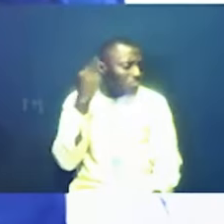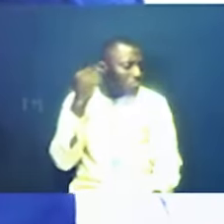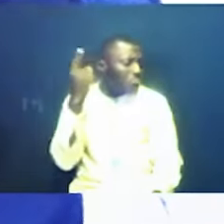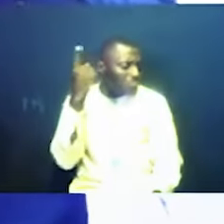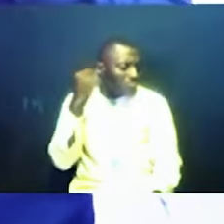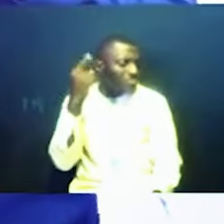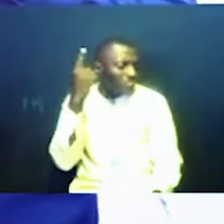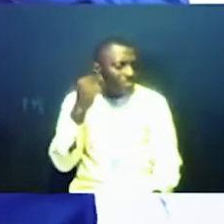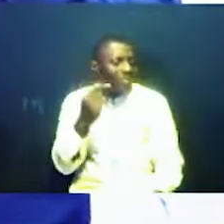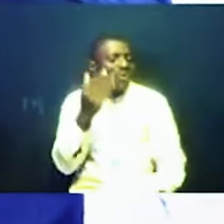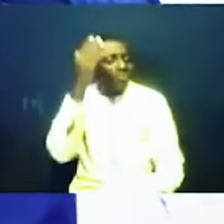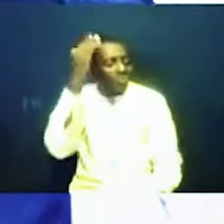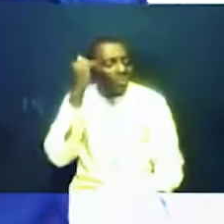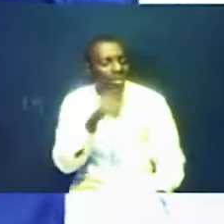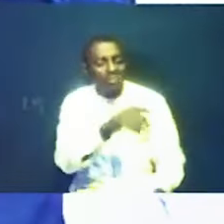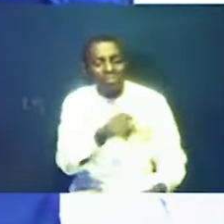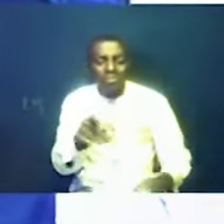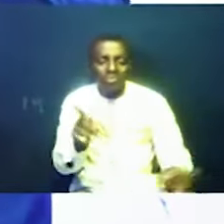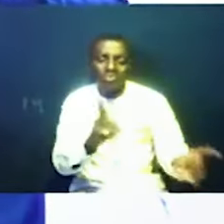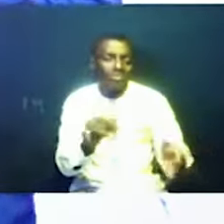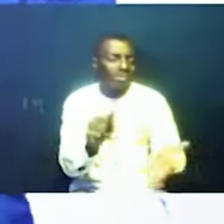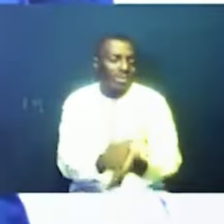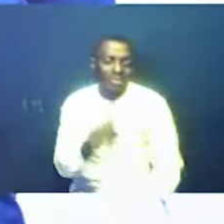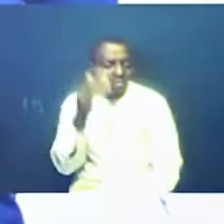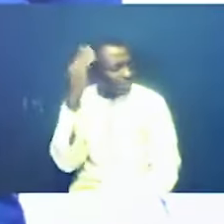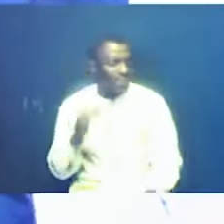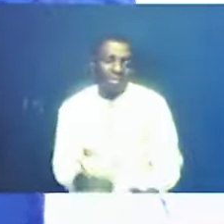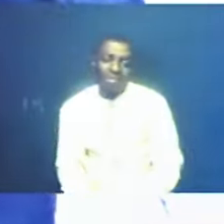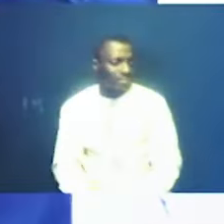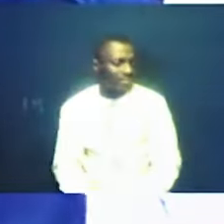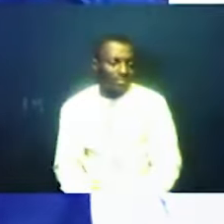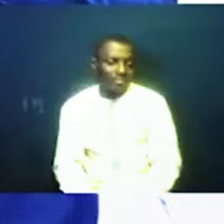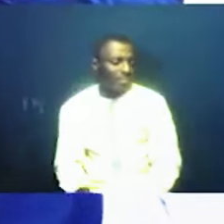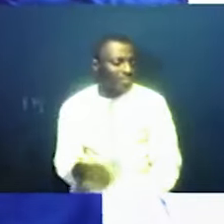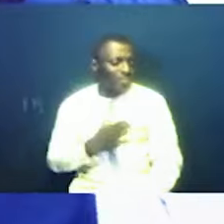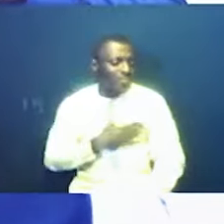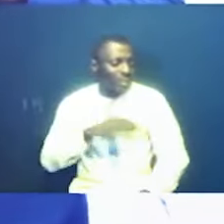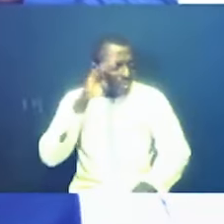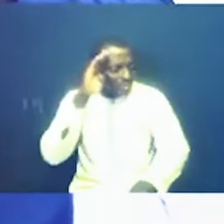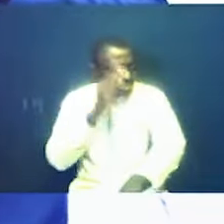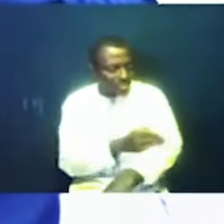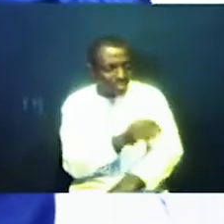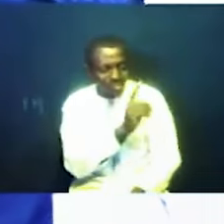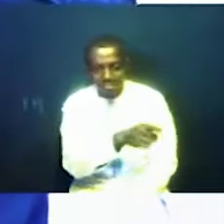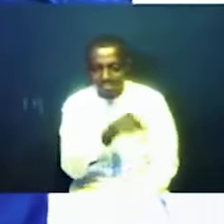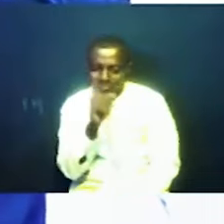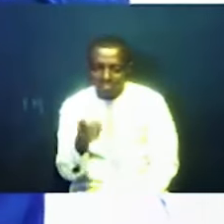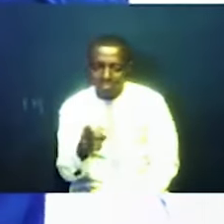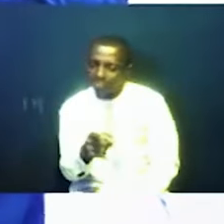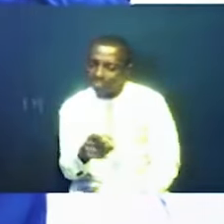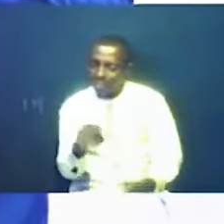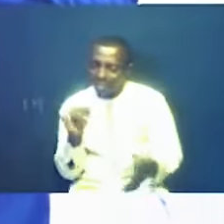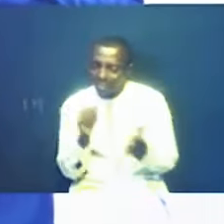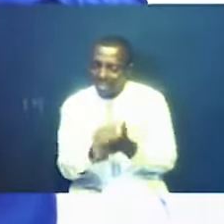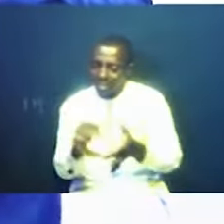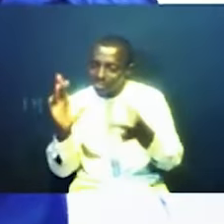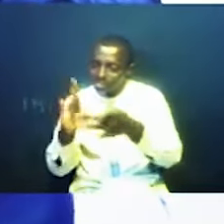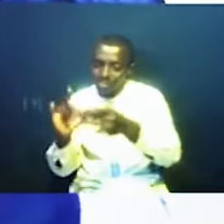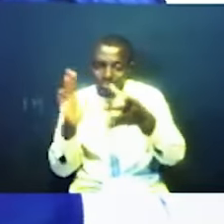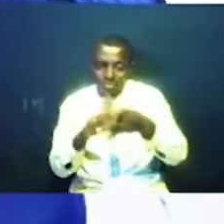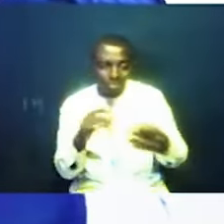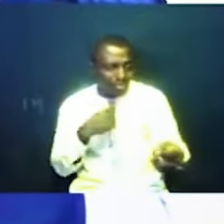enum. No, my sons, the report I hear spreading among the lost people is